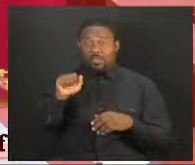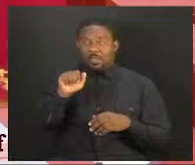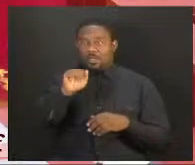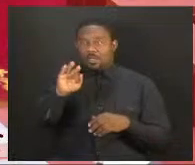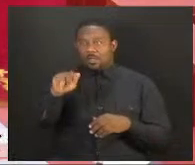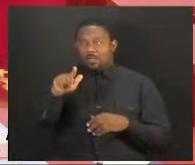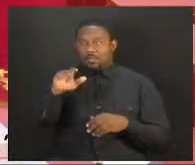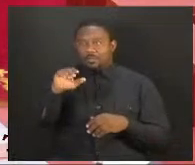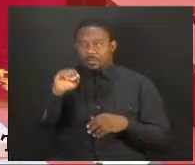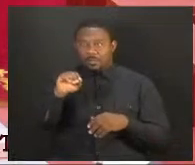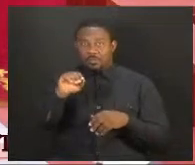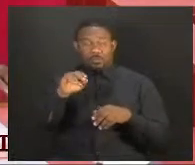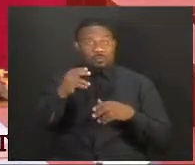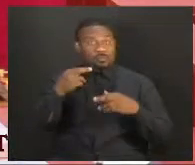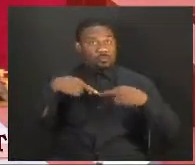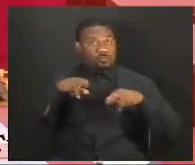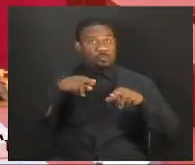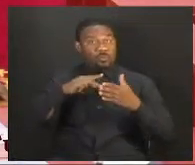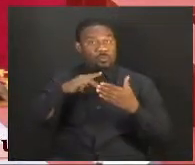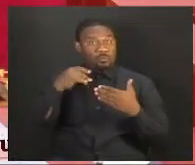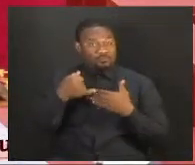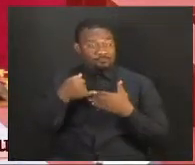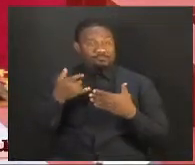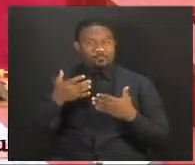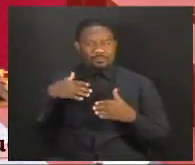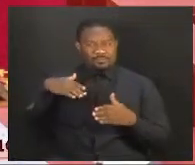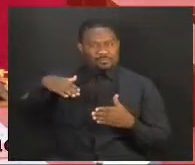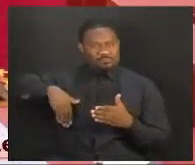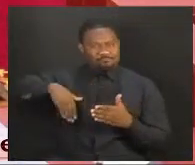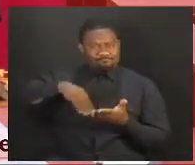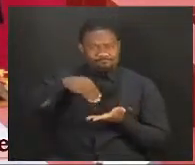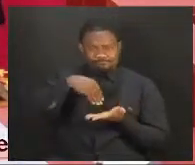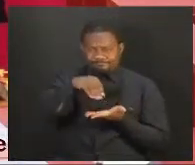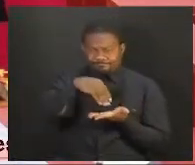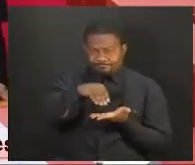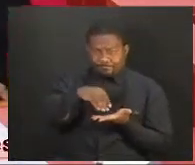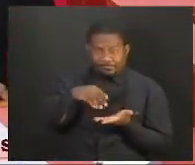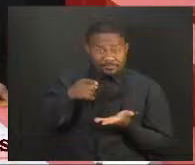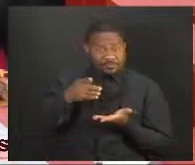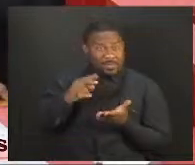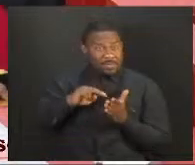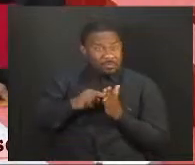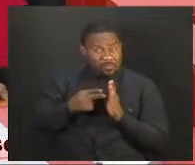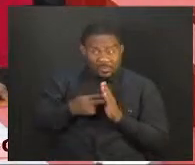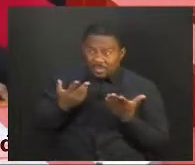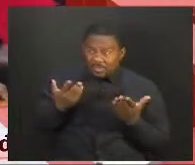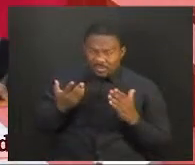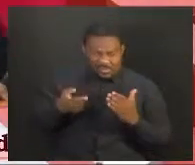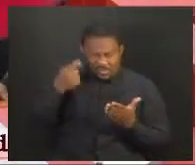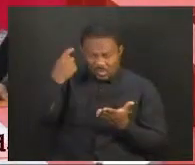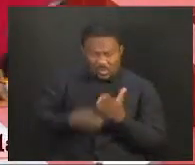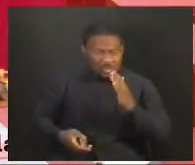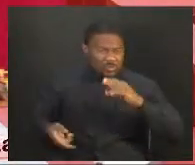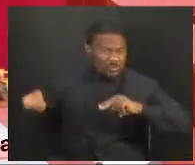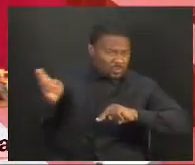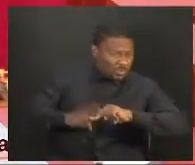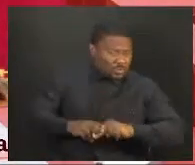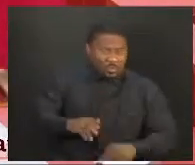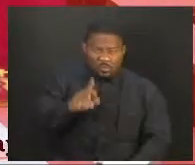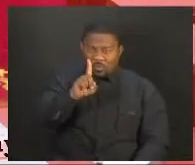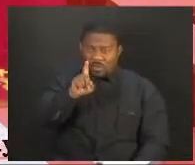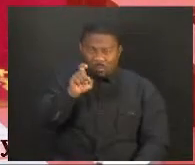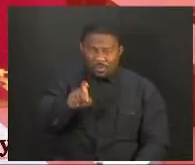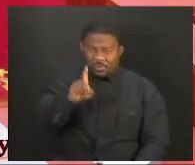project. Delayed payment and demobilization from site could result in cost overruns of over $1.1